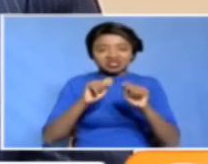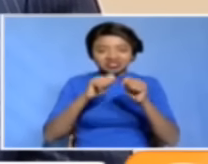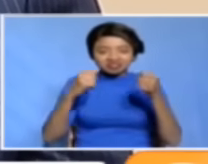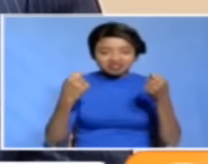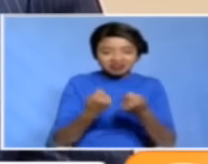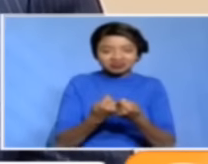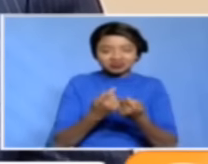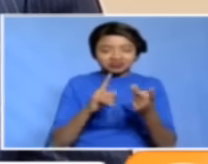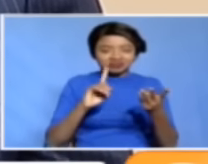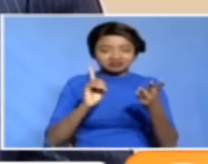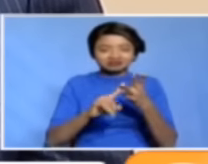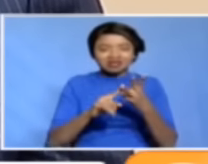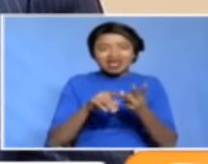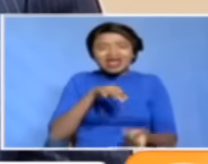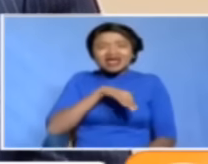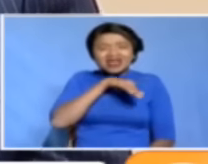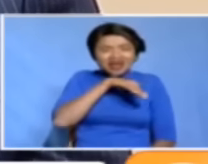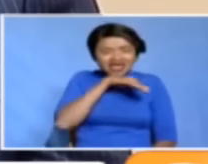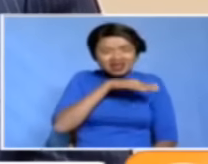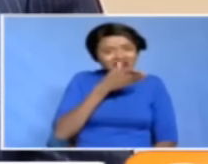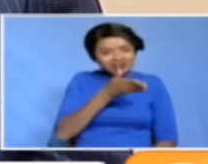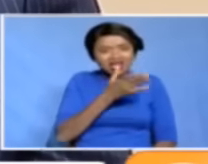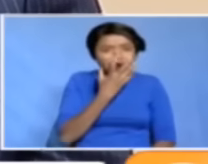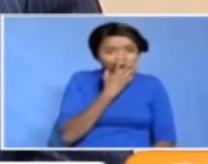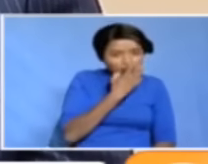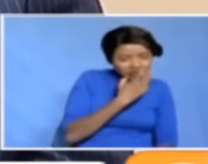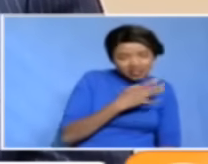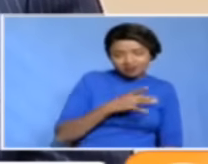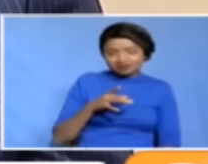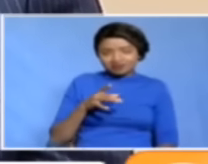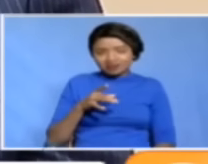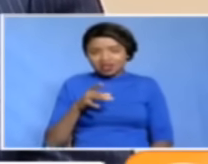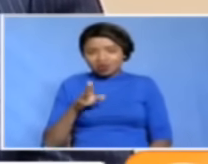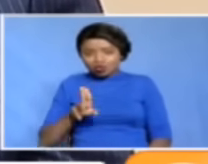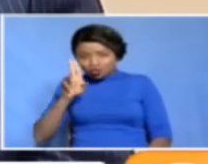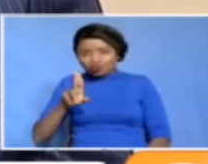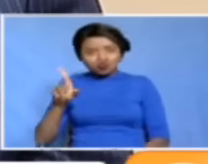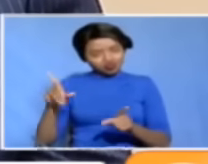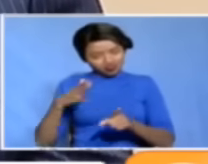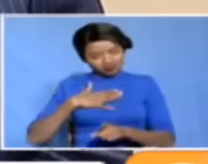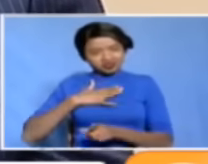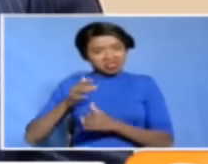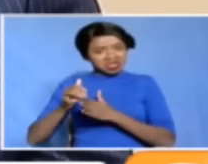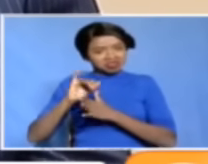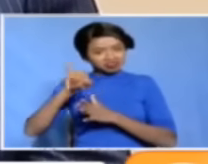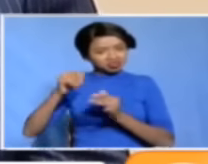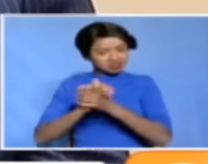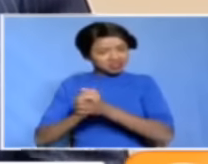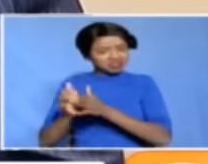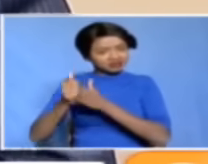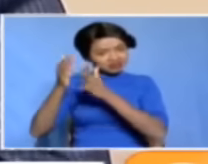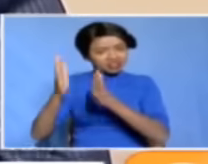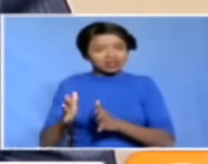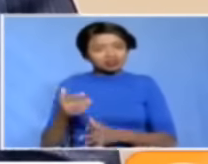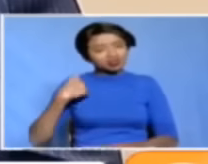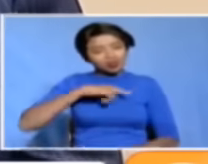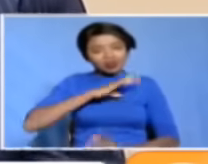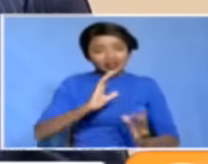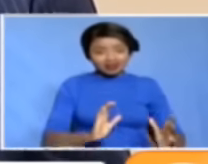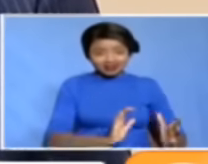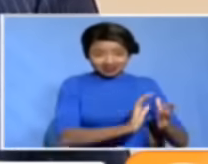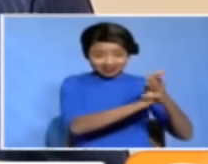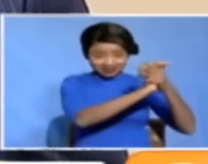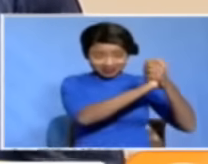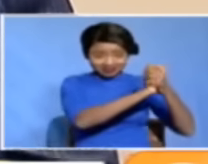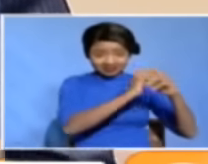Odinga is still a member of ODM. Honorable Uhuru Kenyatta is still our party leader. So we have agreed the handshake was for the